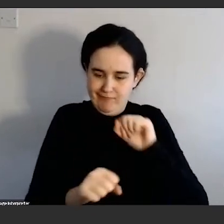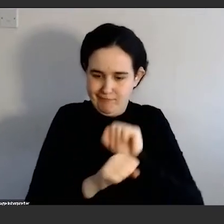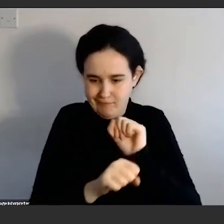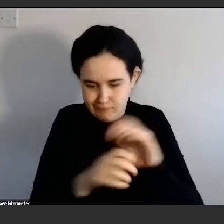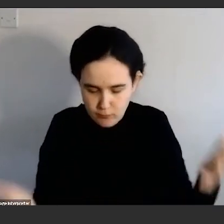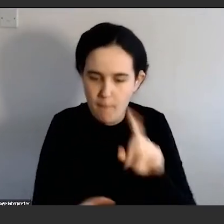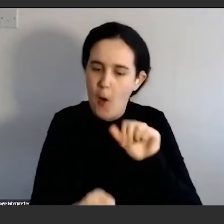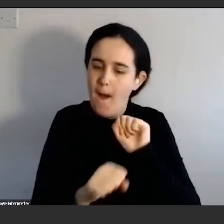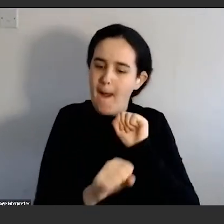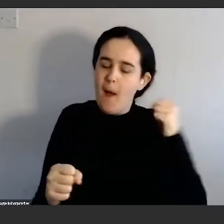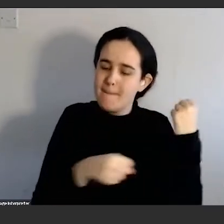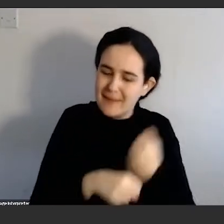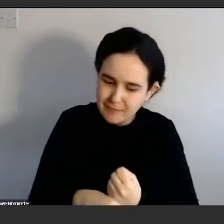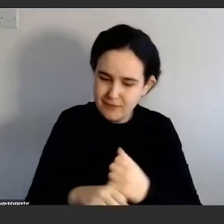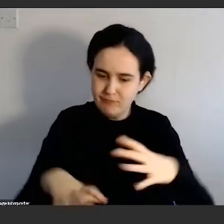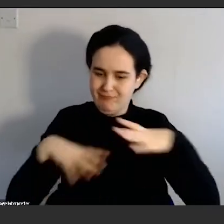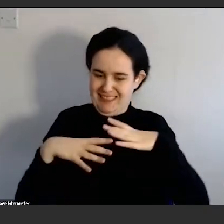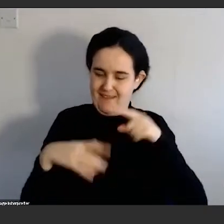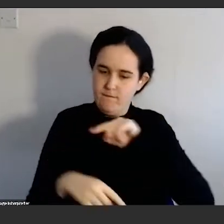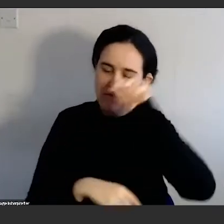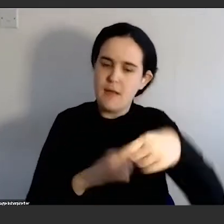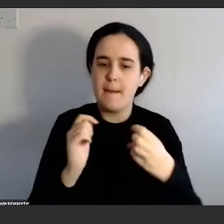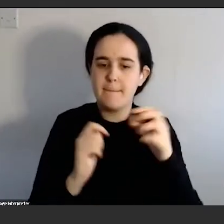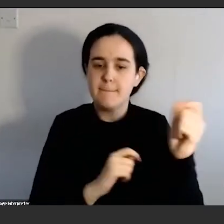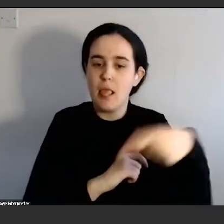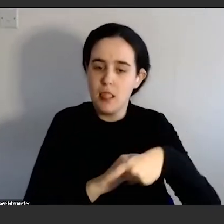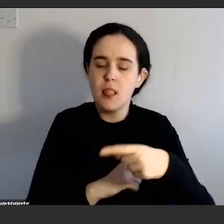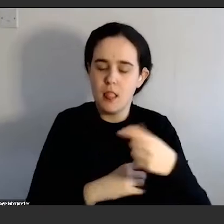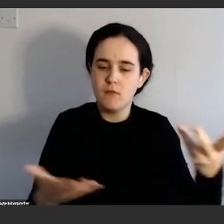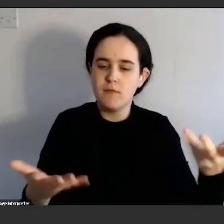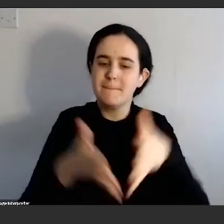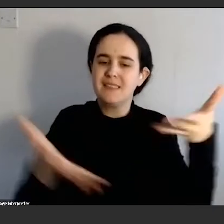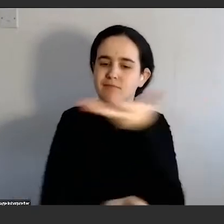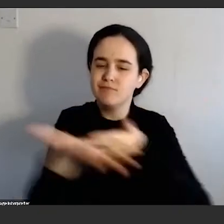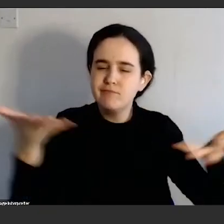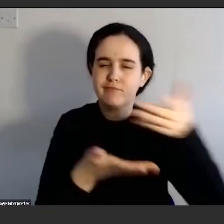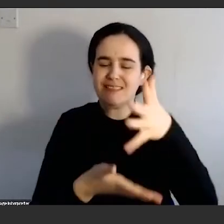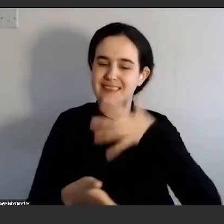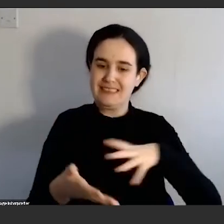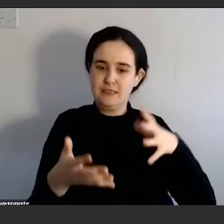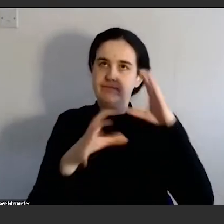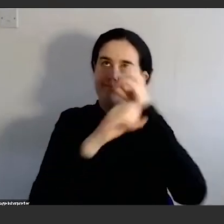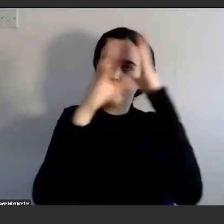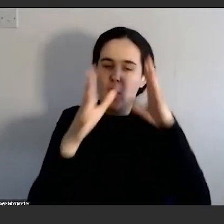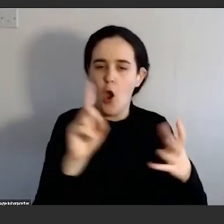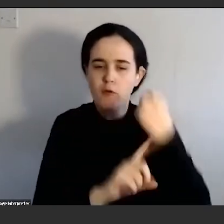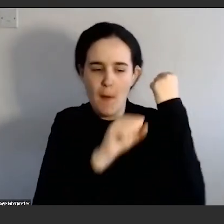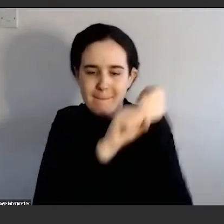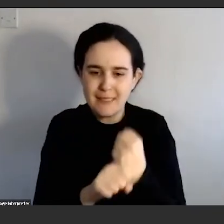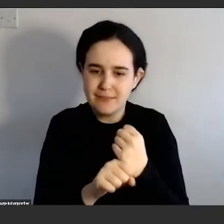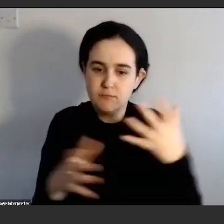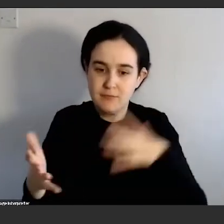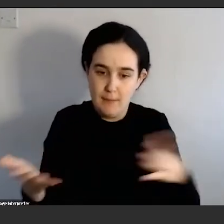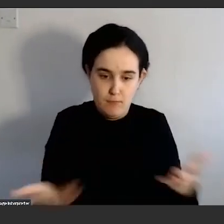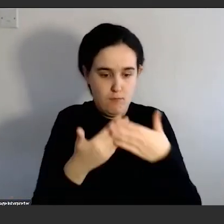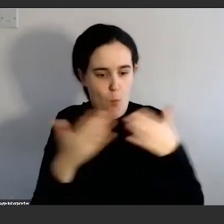a powerful opportunity to bring the international community together to commit disability inclusion. I